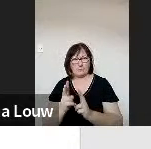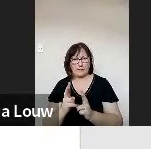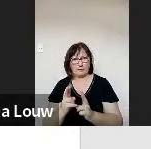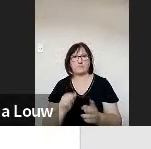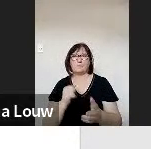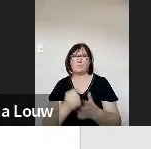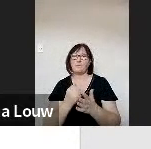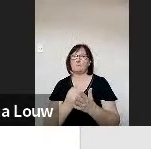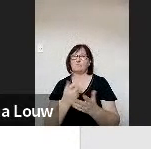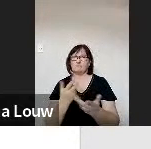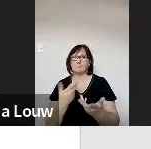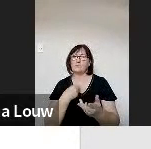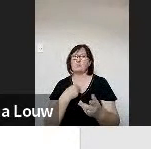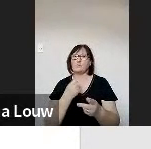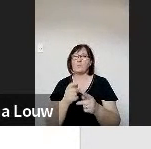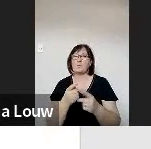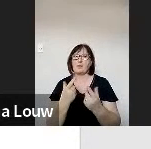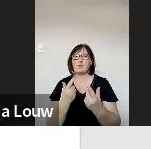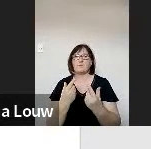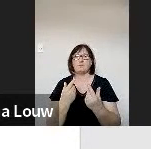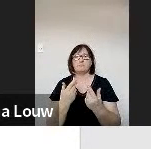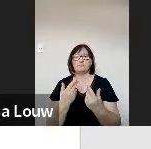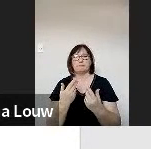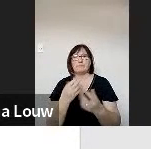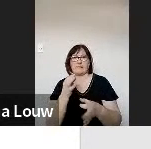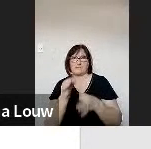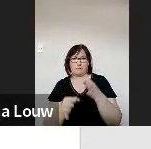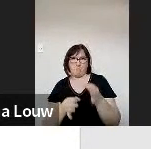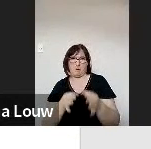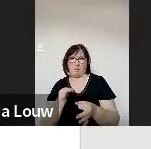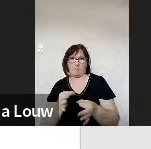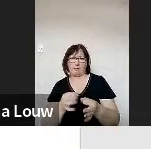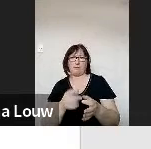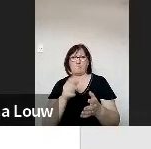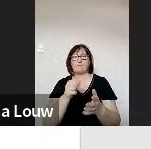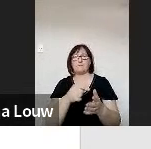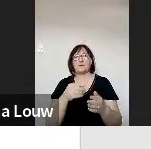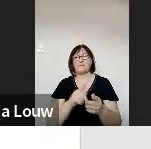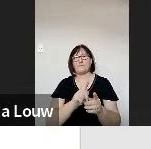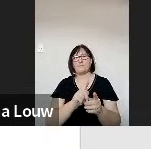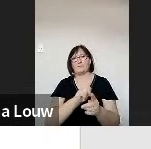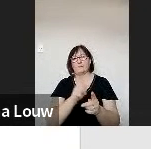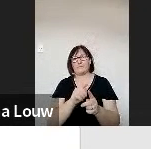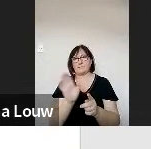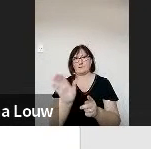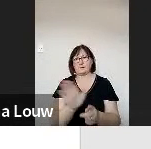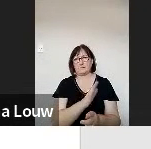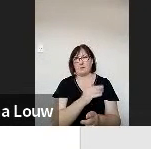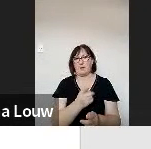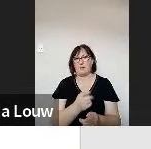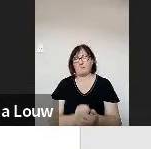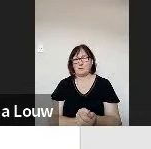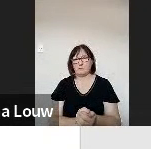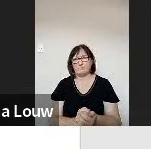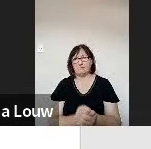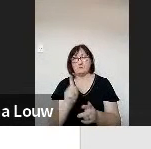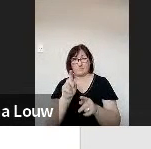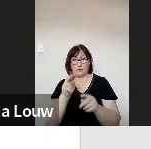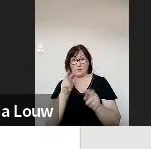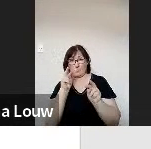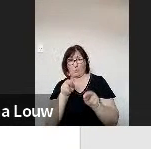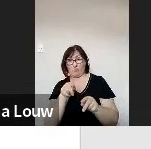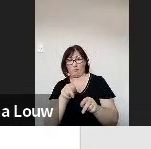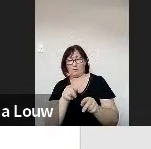let me take you to the next slide. If you look at this slide, there are